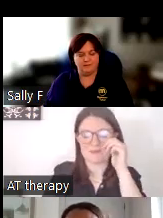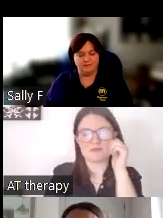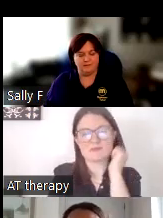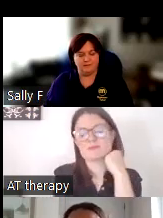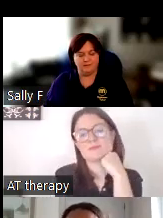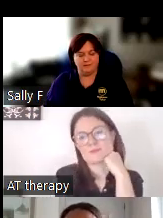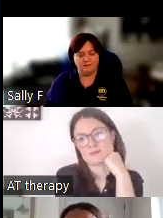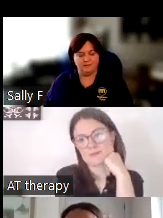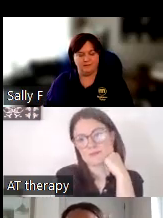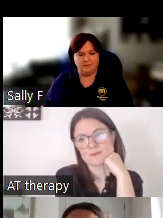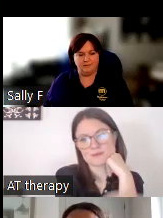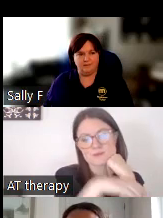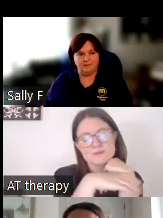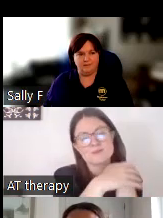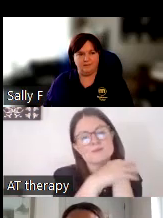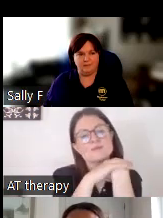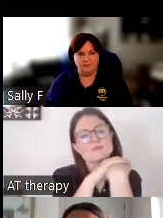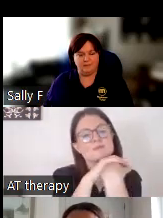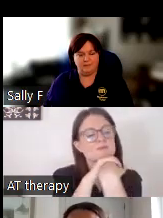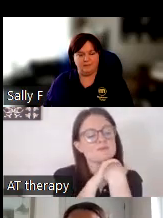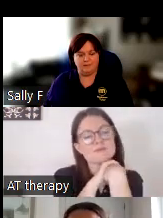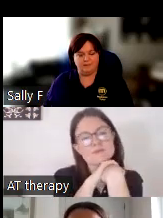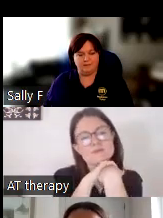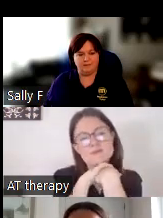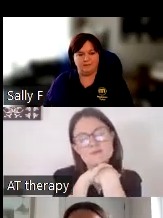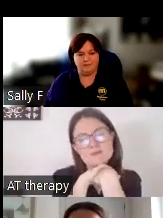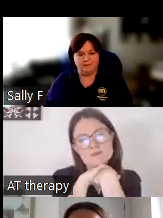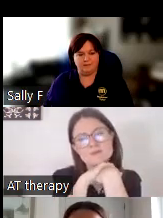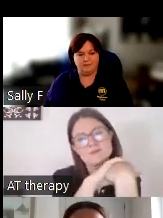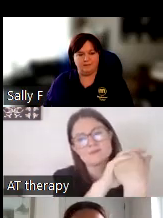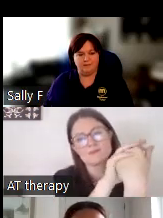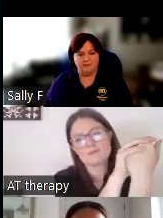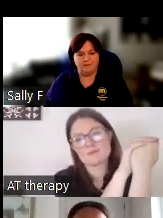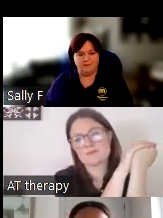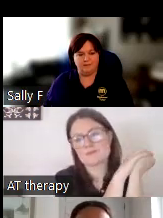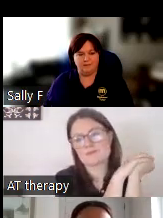item and feeding it to the monster box was a great motivator for these children.